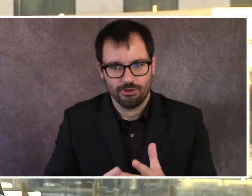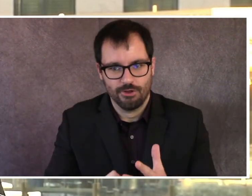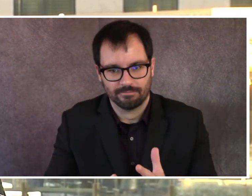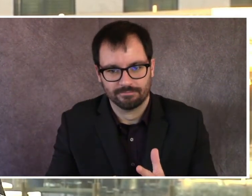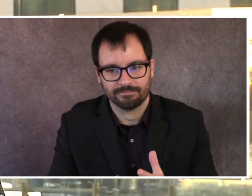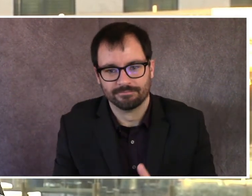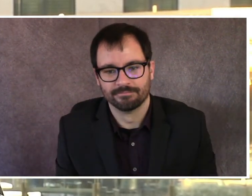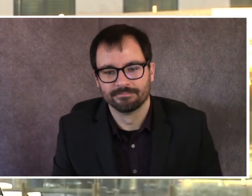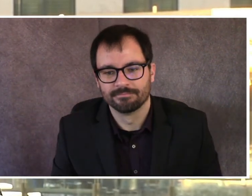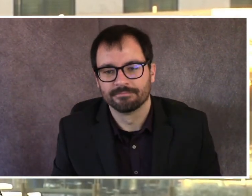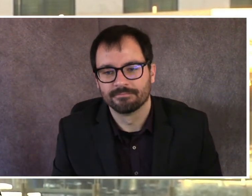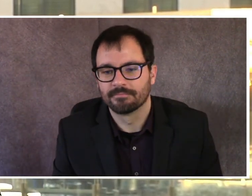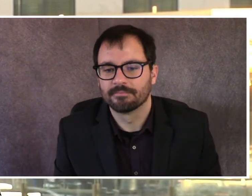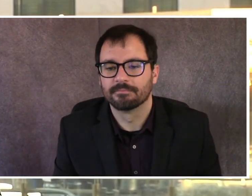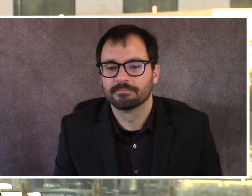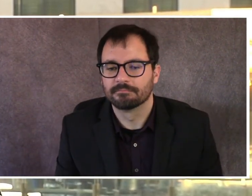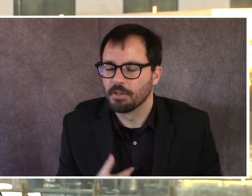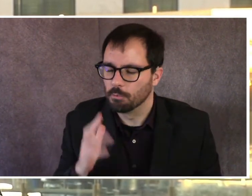get to you. I'll get all the information here.